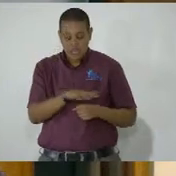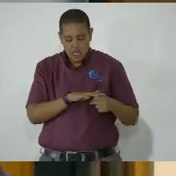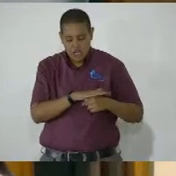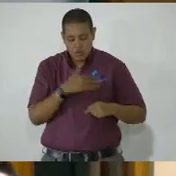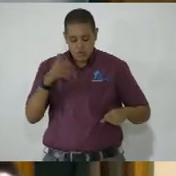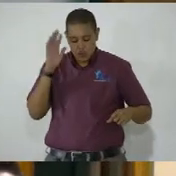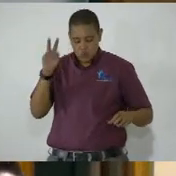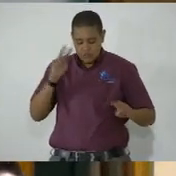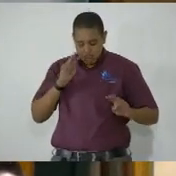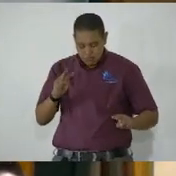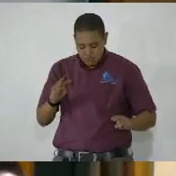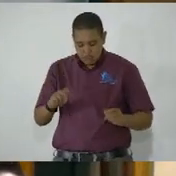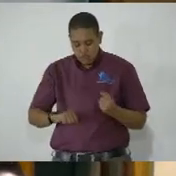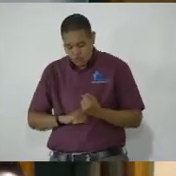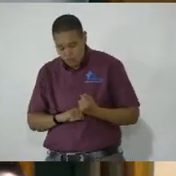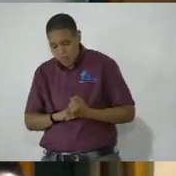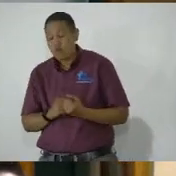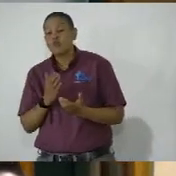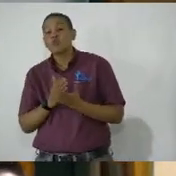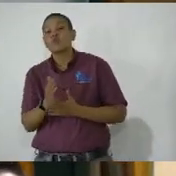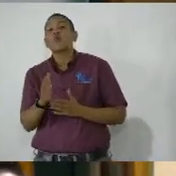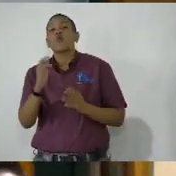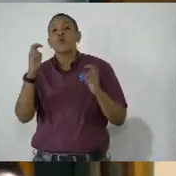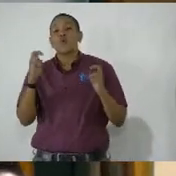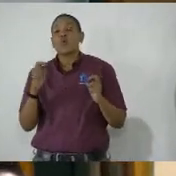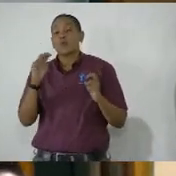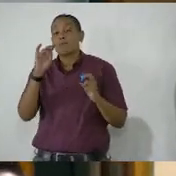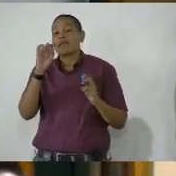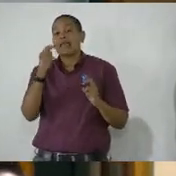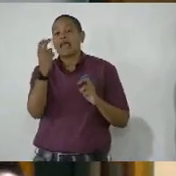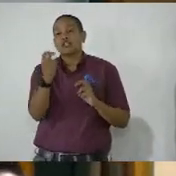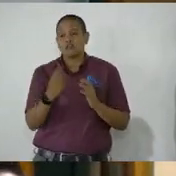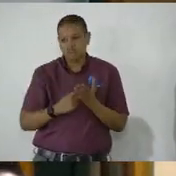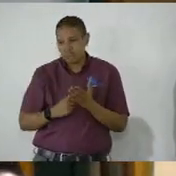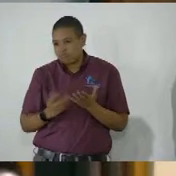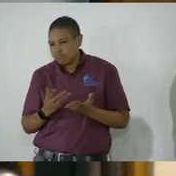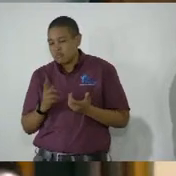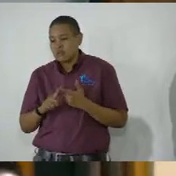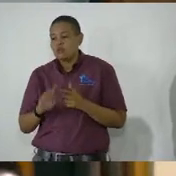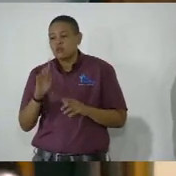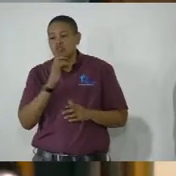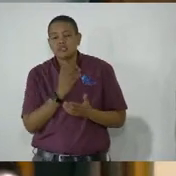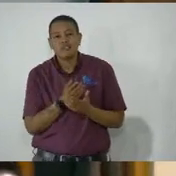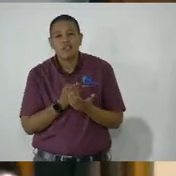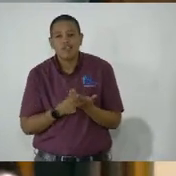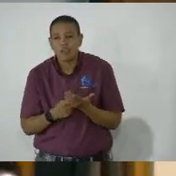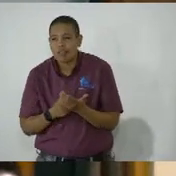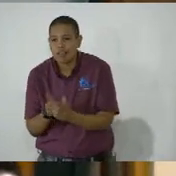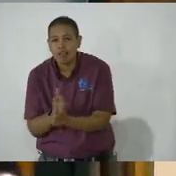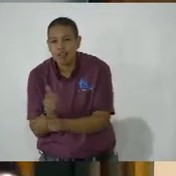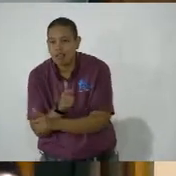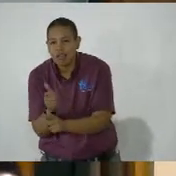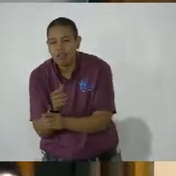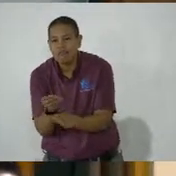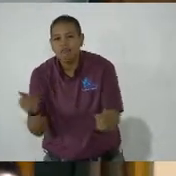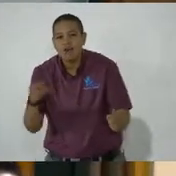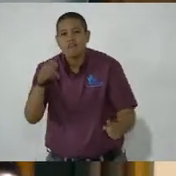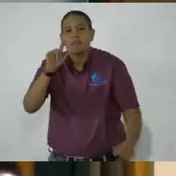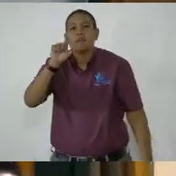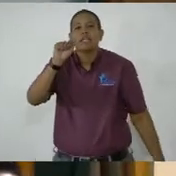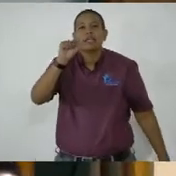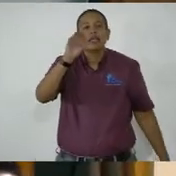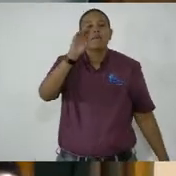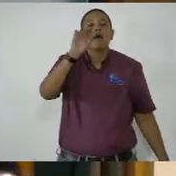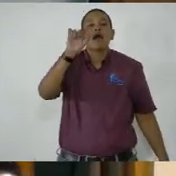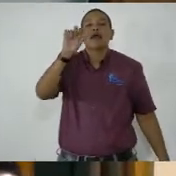will be assisting through mediation and plea bargaining. So, Madam Speaker,